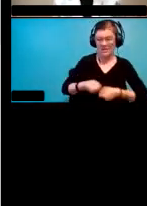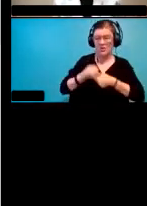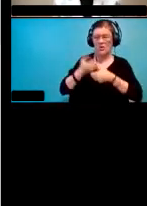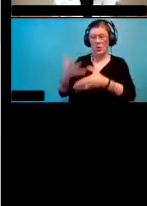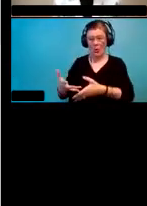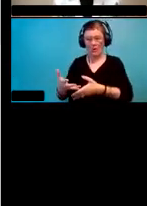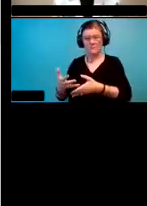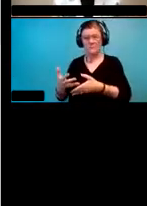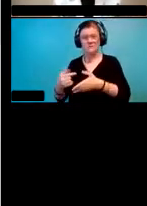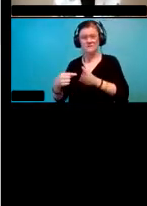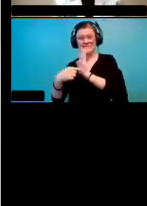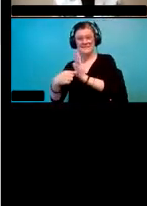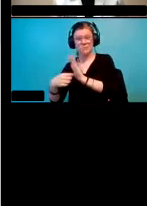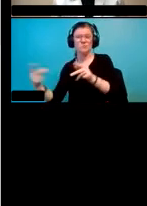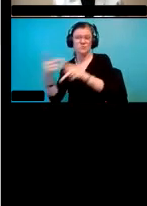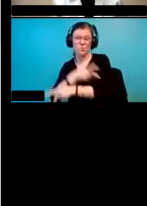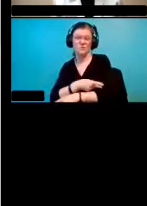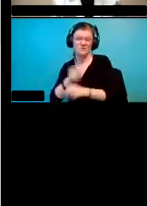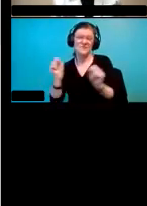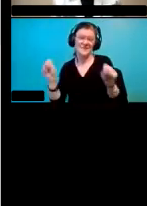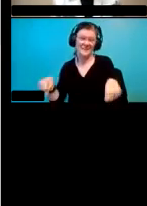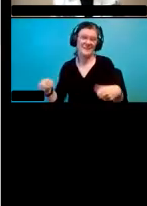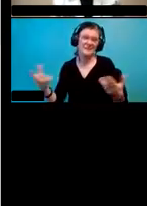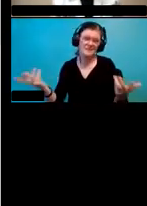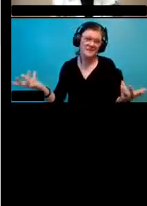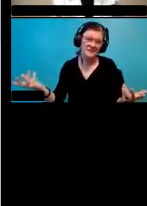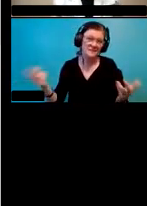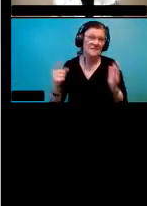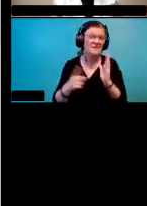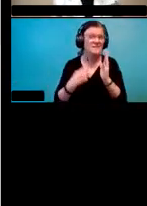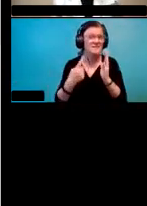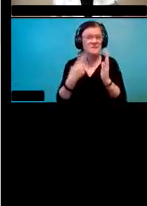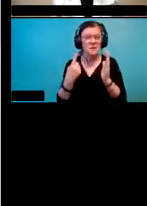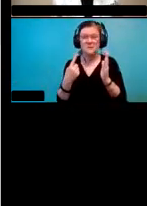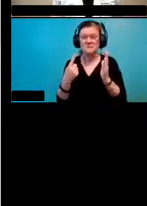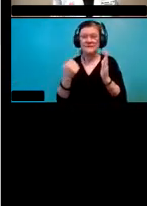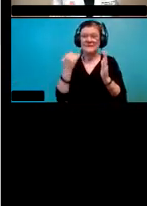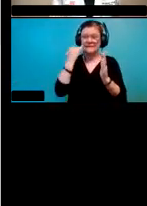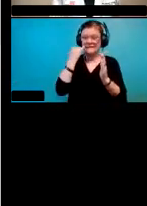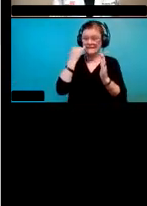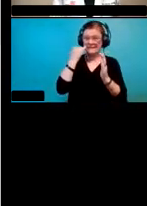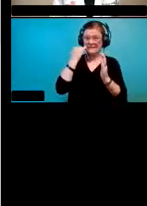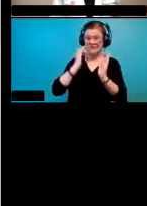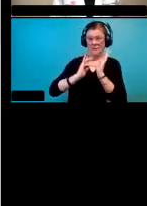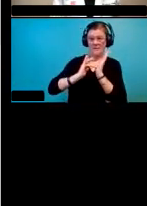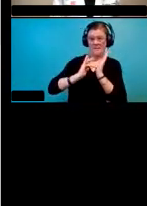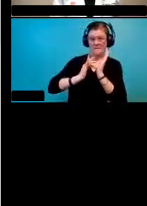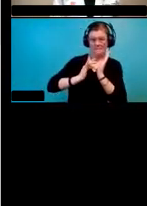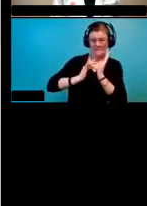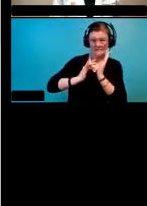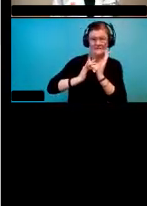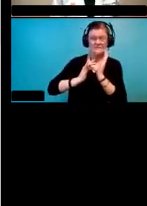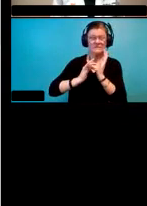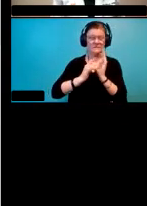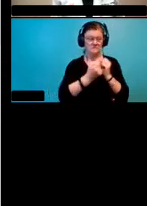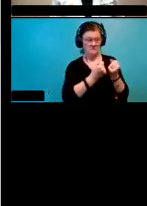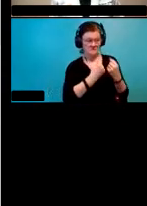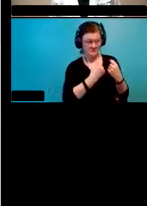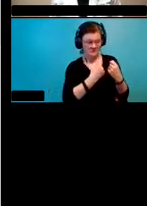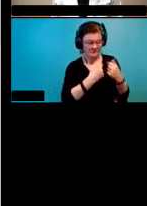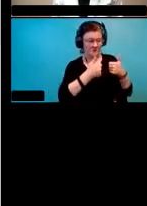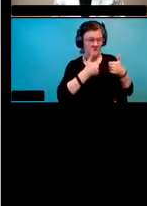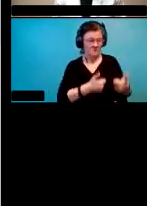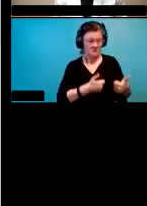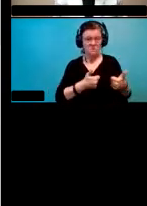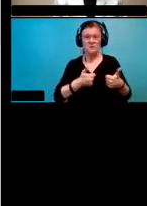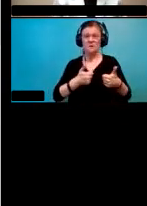the other symptoms to be worse as well. So sometimes getting it under control from an anxiety standpoint then